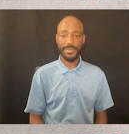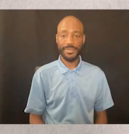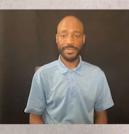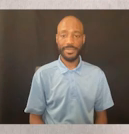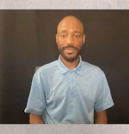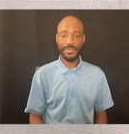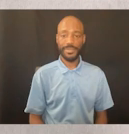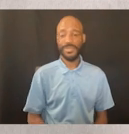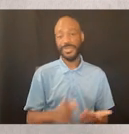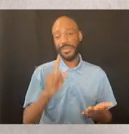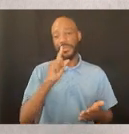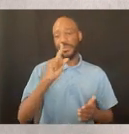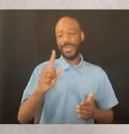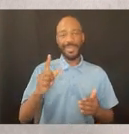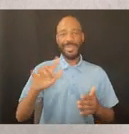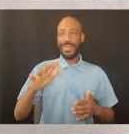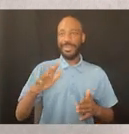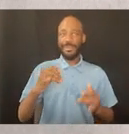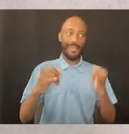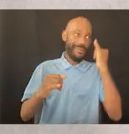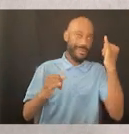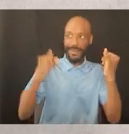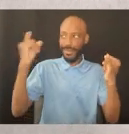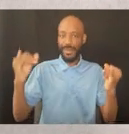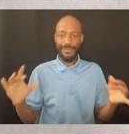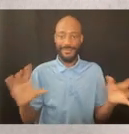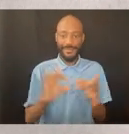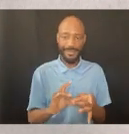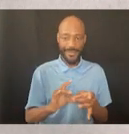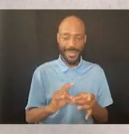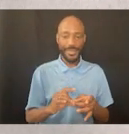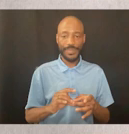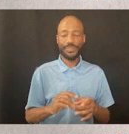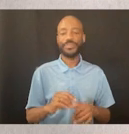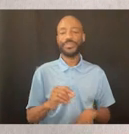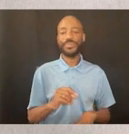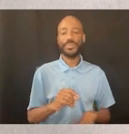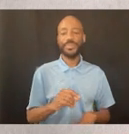health kind of joined up thinking. And also with that series,